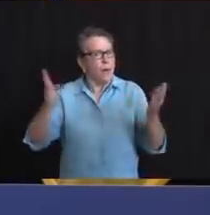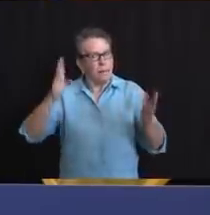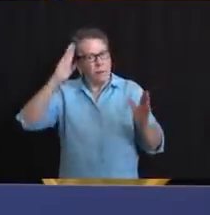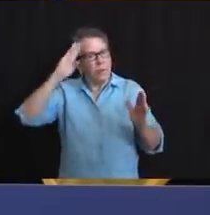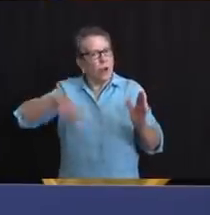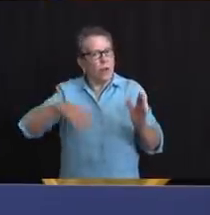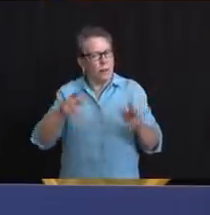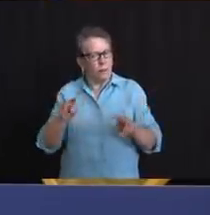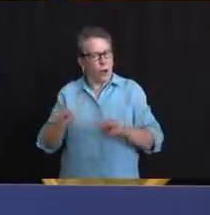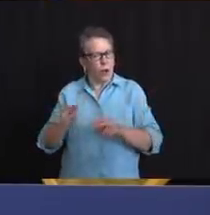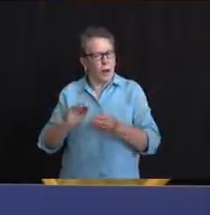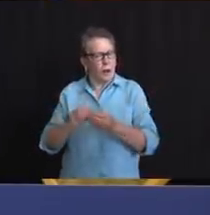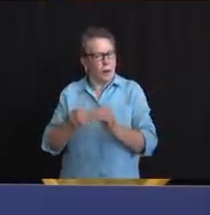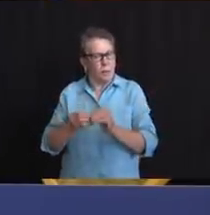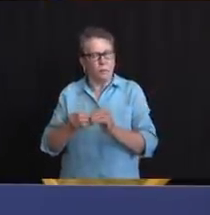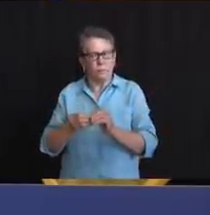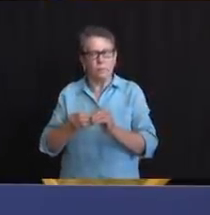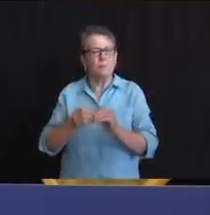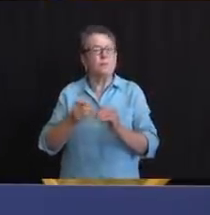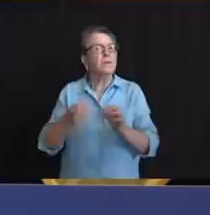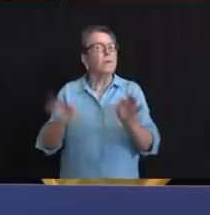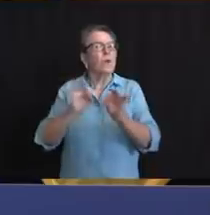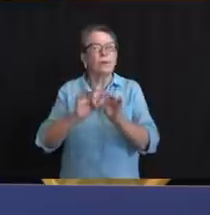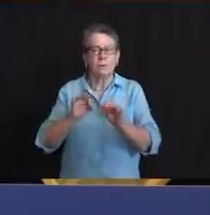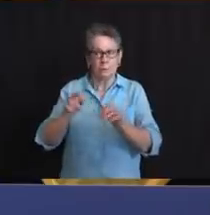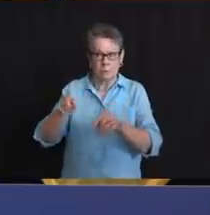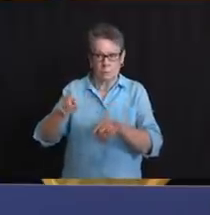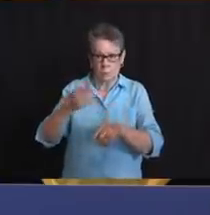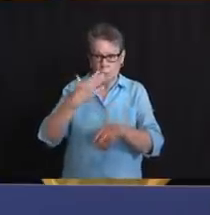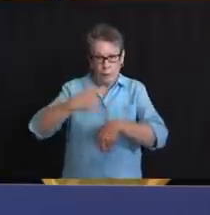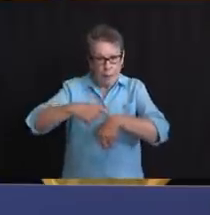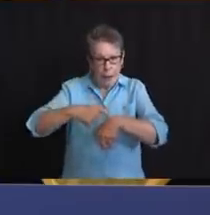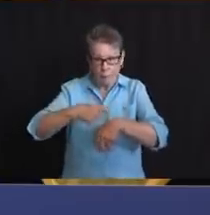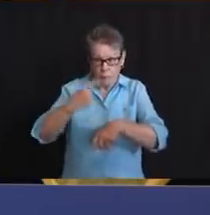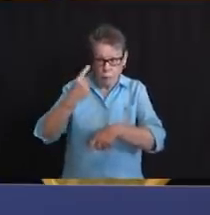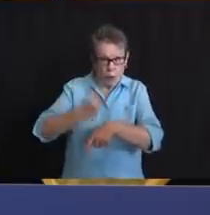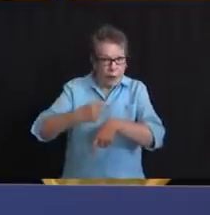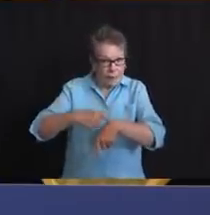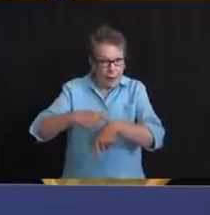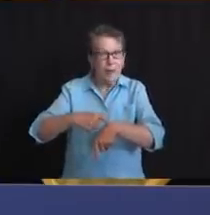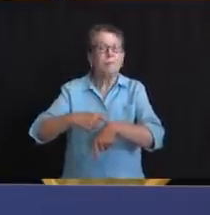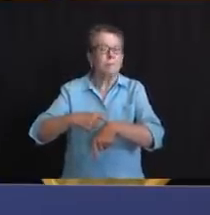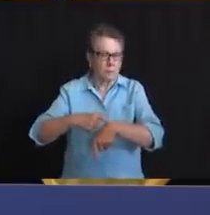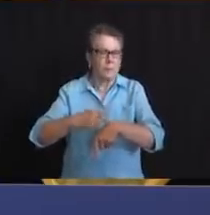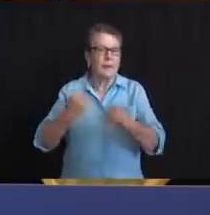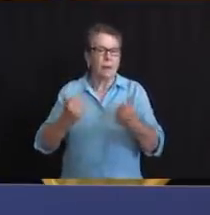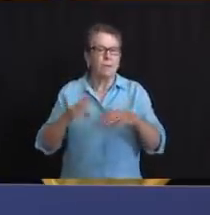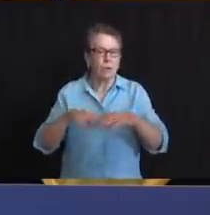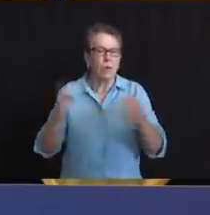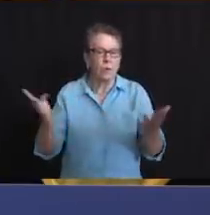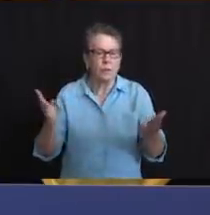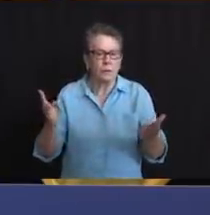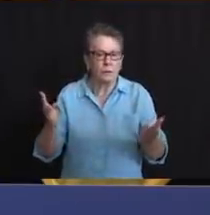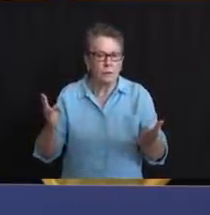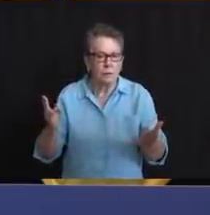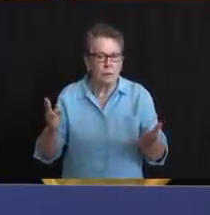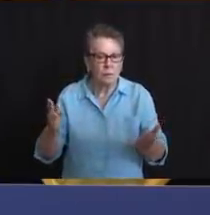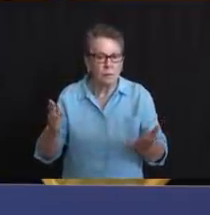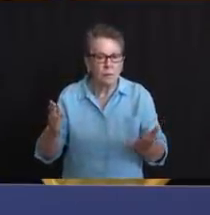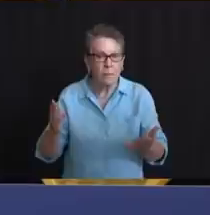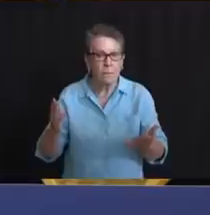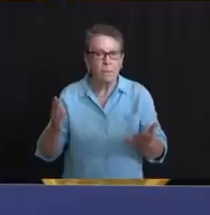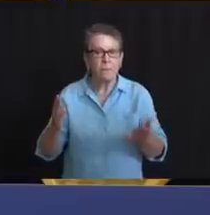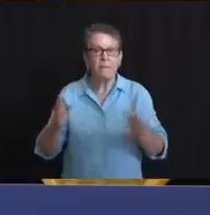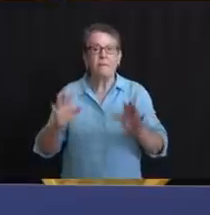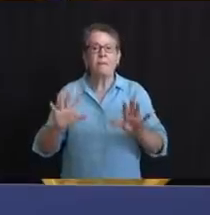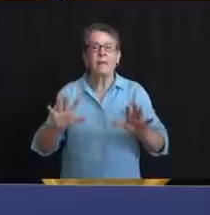of the woods? I think I said this pretty clearly. We're not. But we are in a meaningfully, dramatically different and better place.